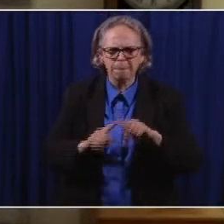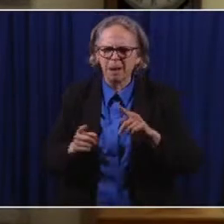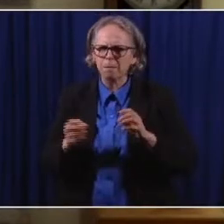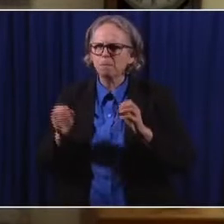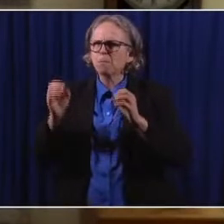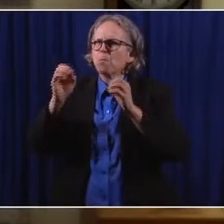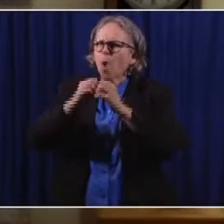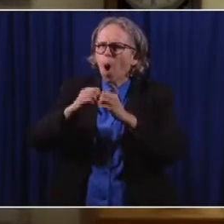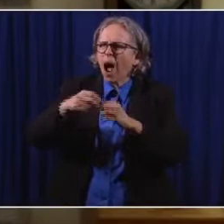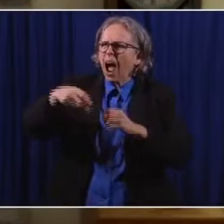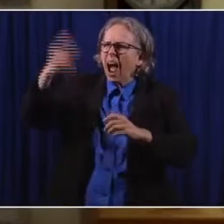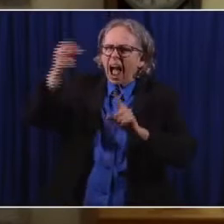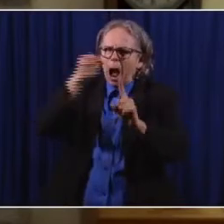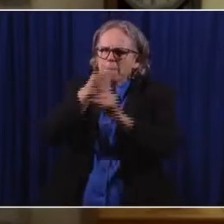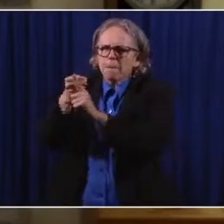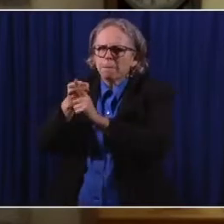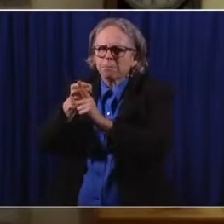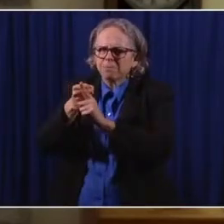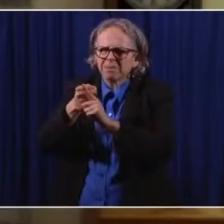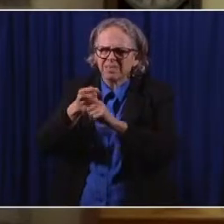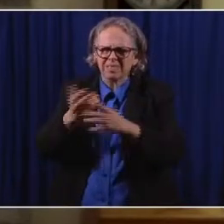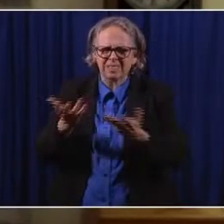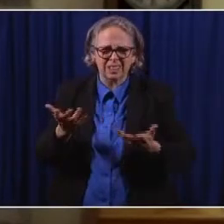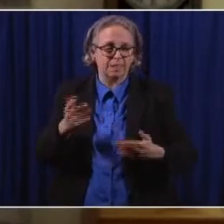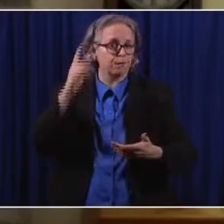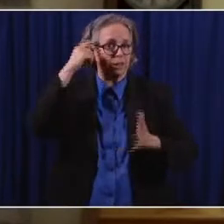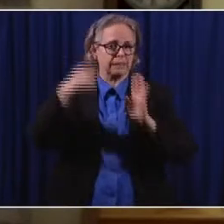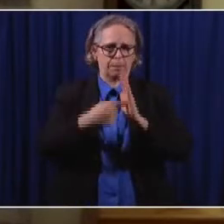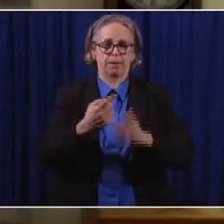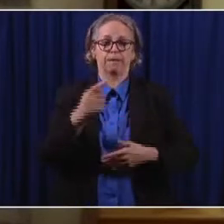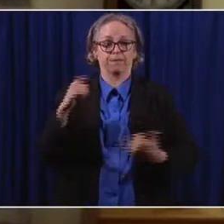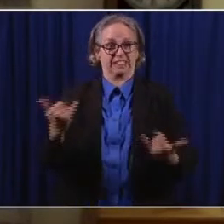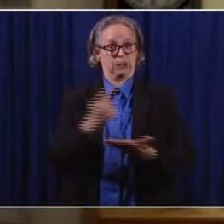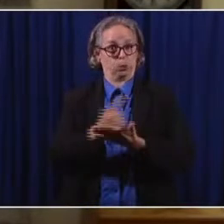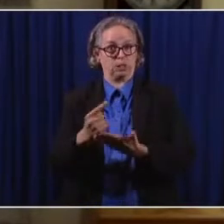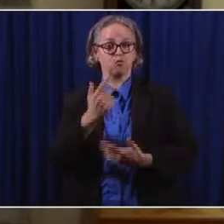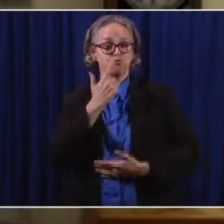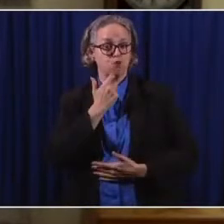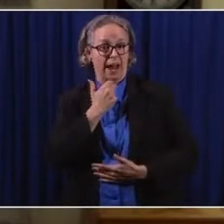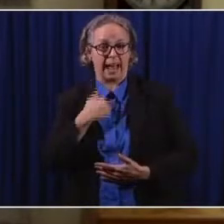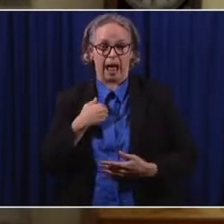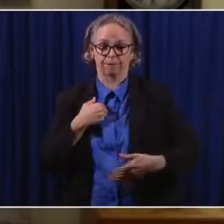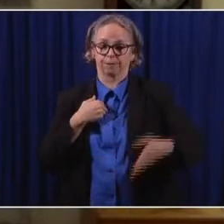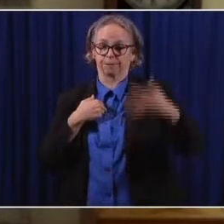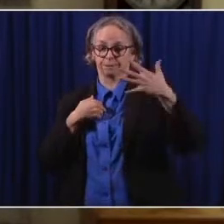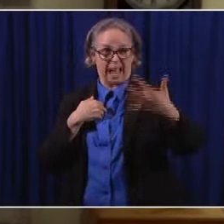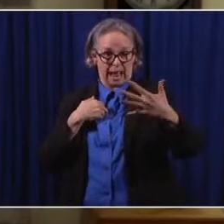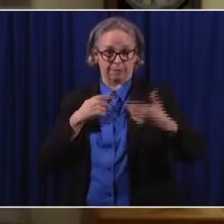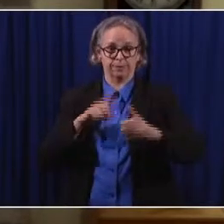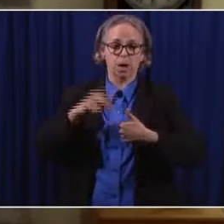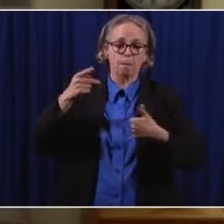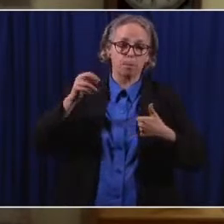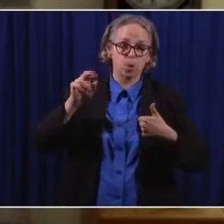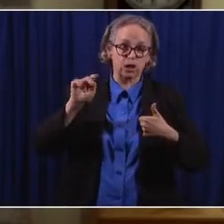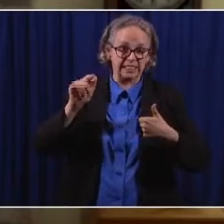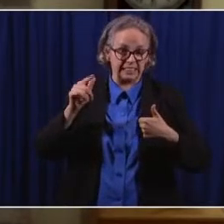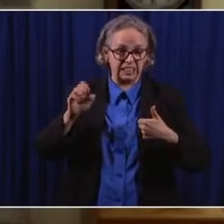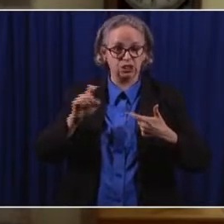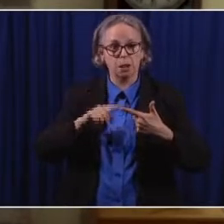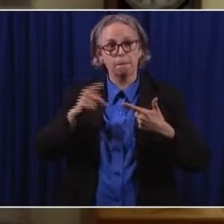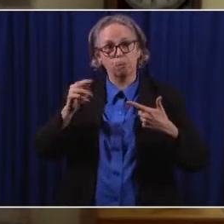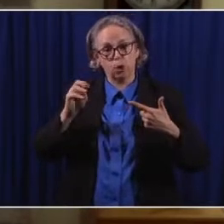Red counties this week are Butler, Mercer, Montgomery, Portage, and Putnam. Let's talk about what we're seeing in our red counties. We'll